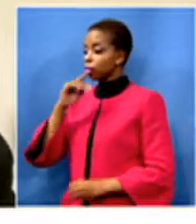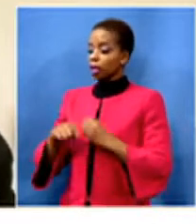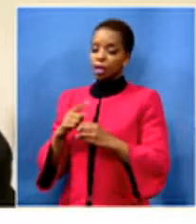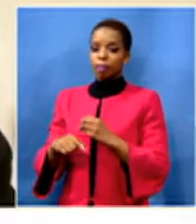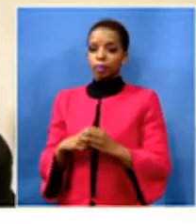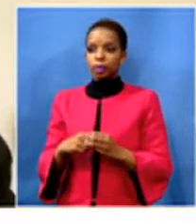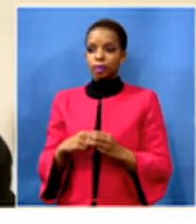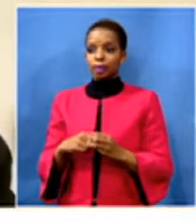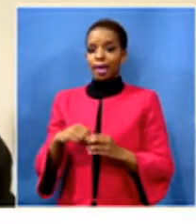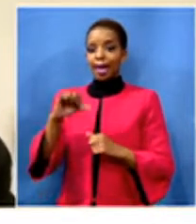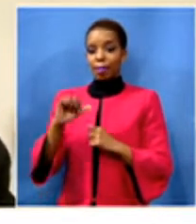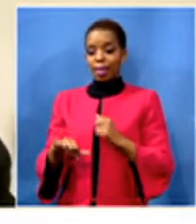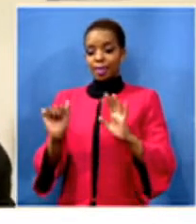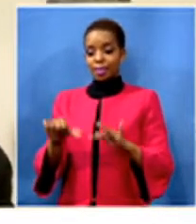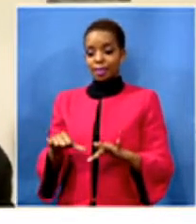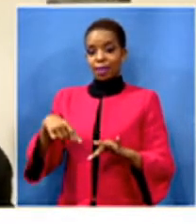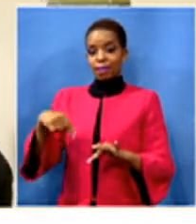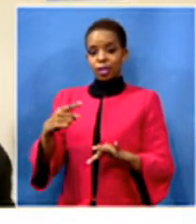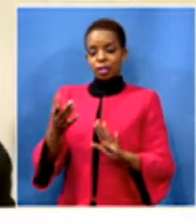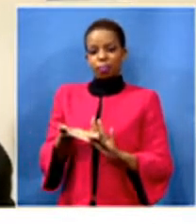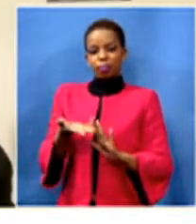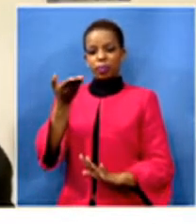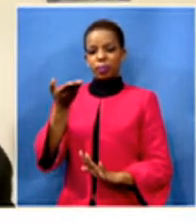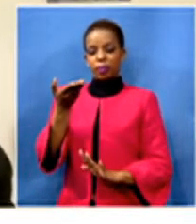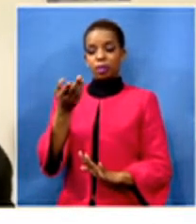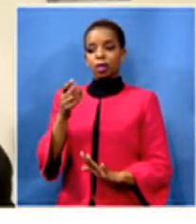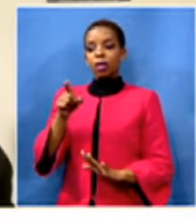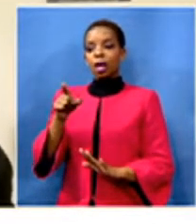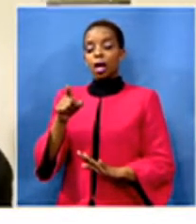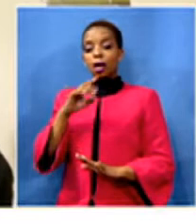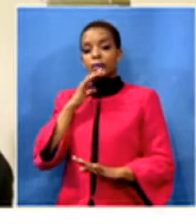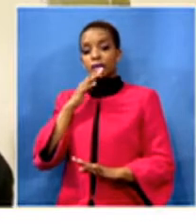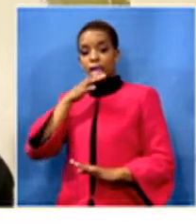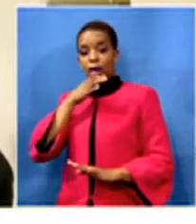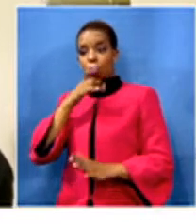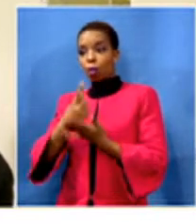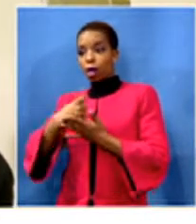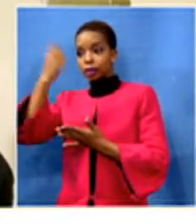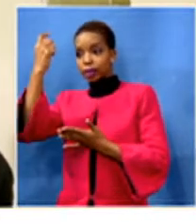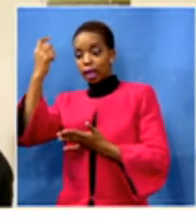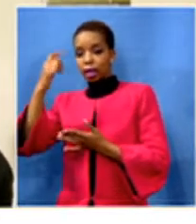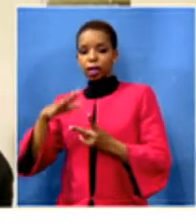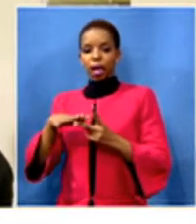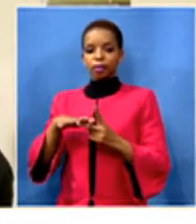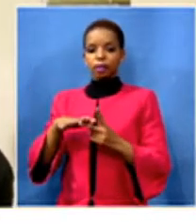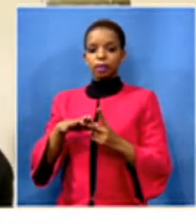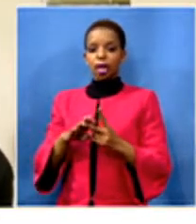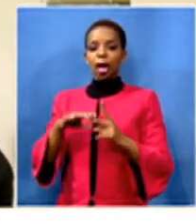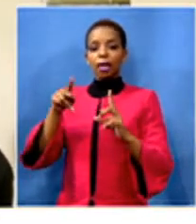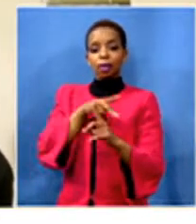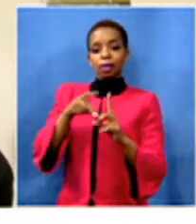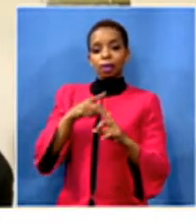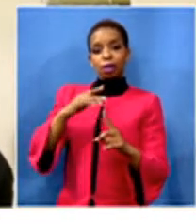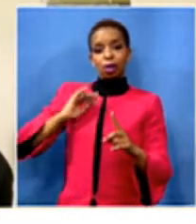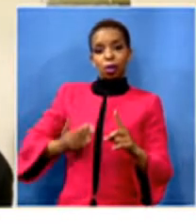1st of June. The correlation between the sale of alcohol and gender-based violence, that's what the President spoke to last night, that this needs